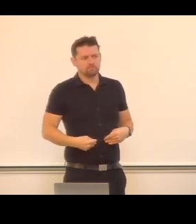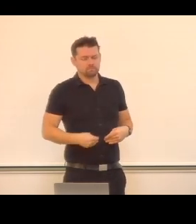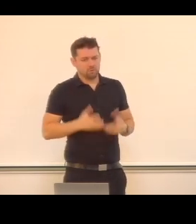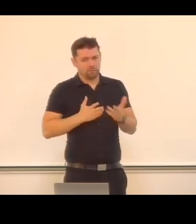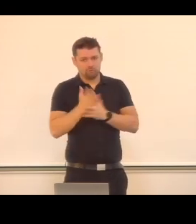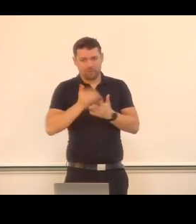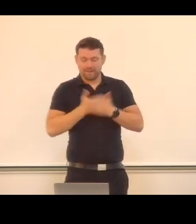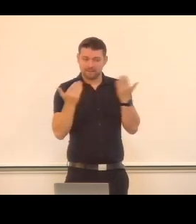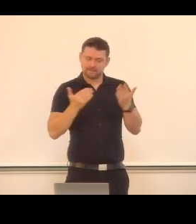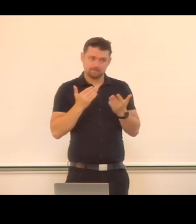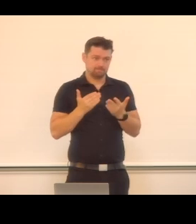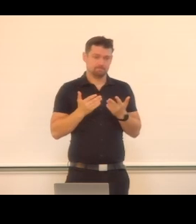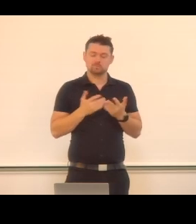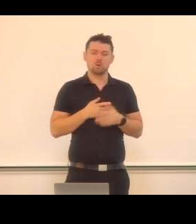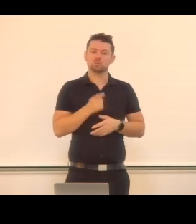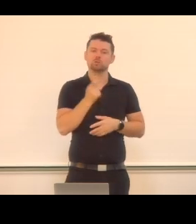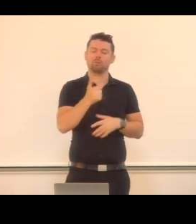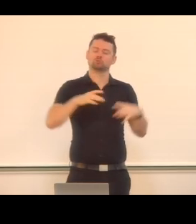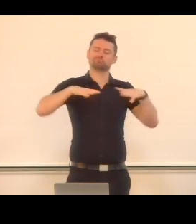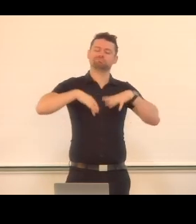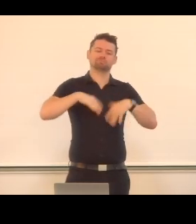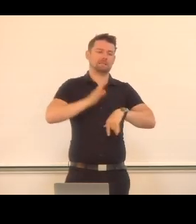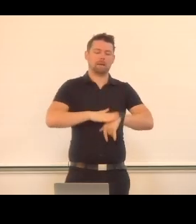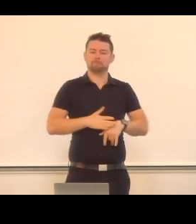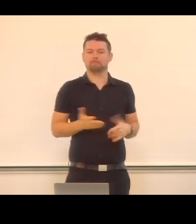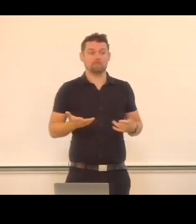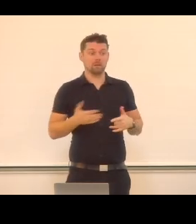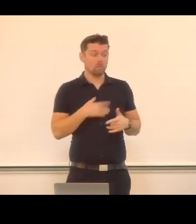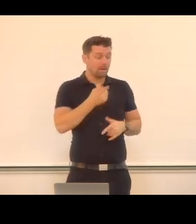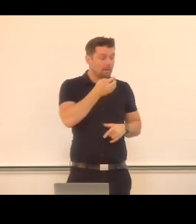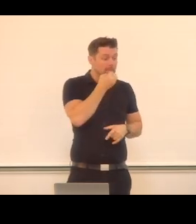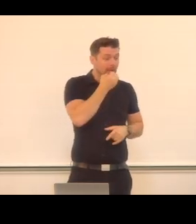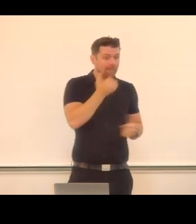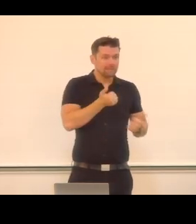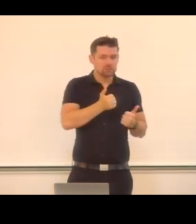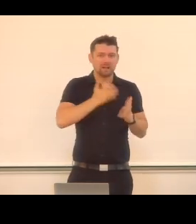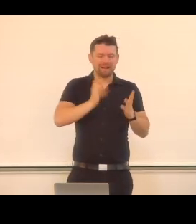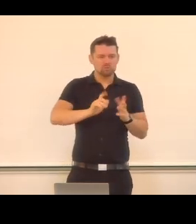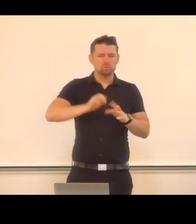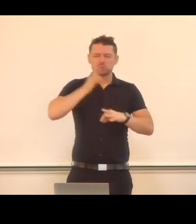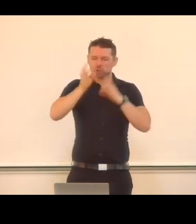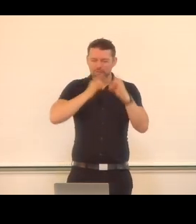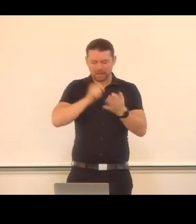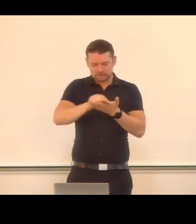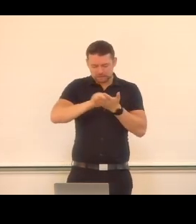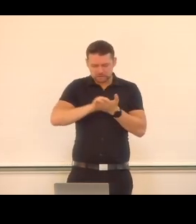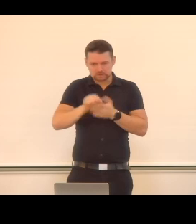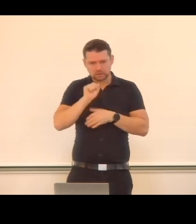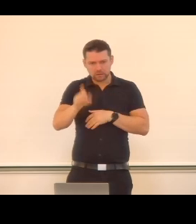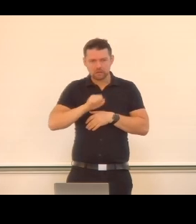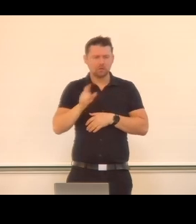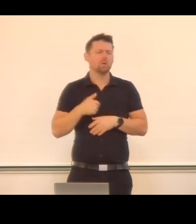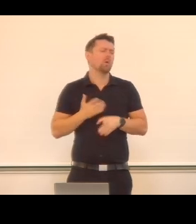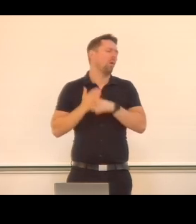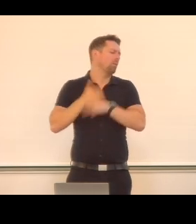entire day. There was really very little downtime at all. Even after meals, we had surveys to do after meals, so we